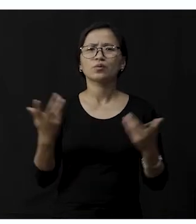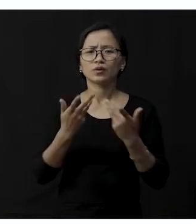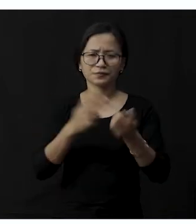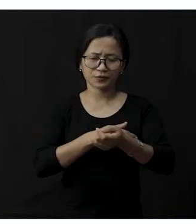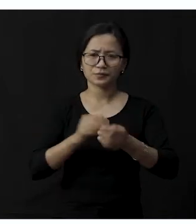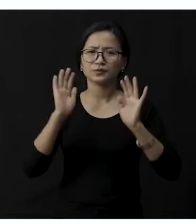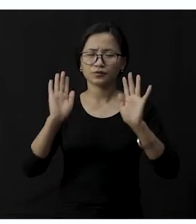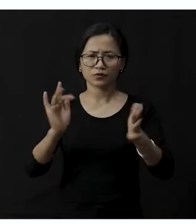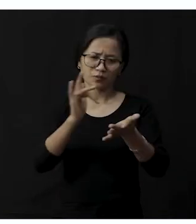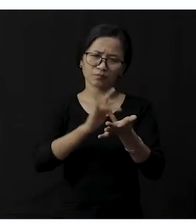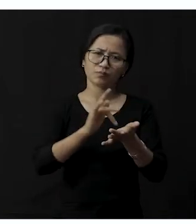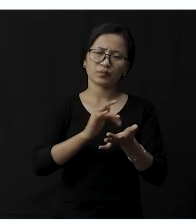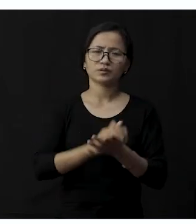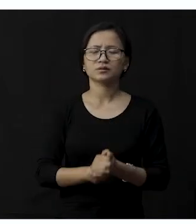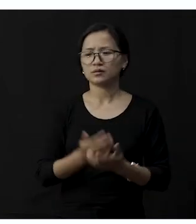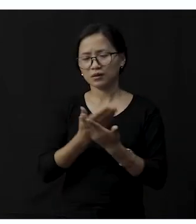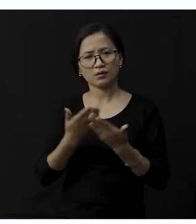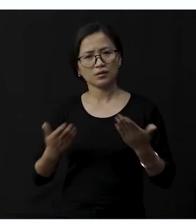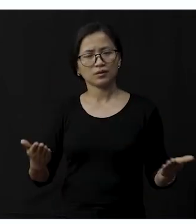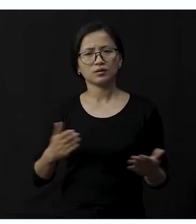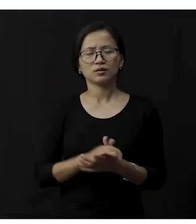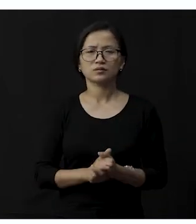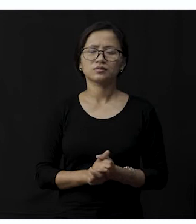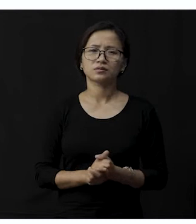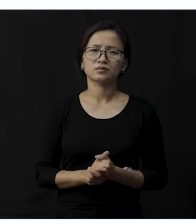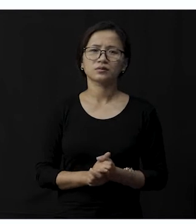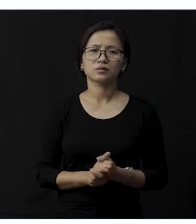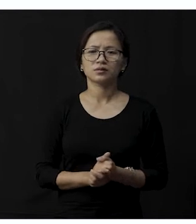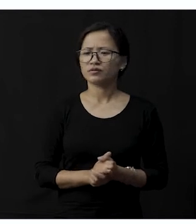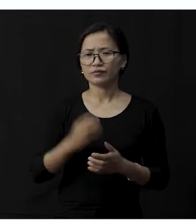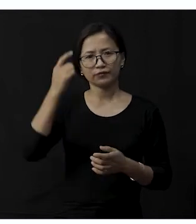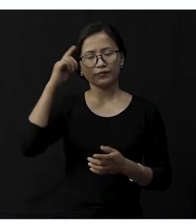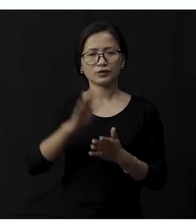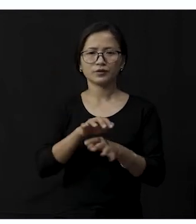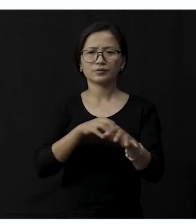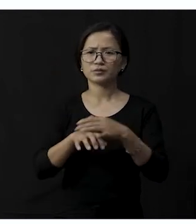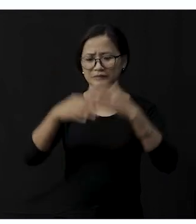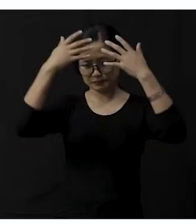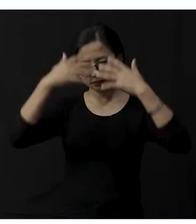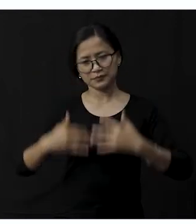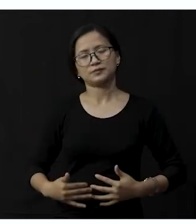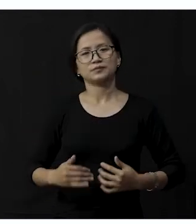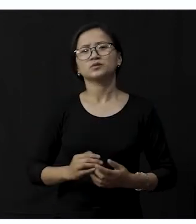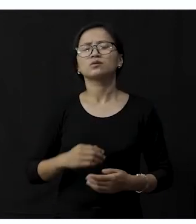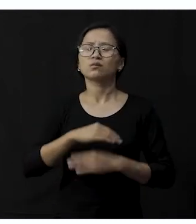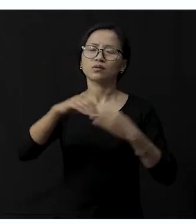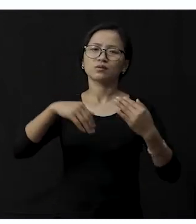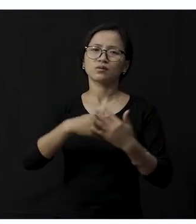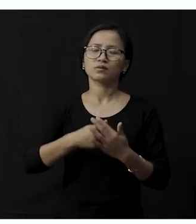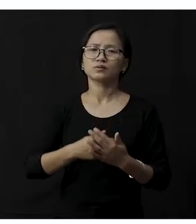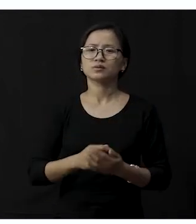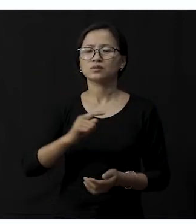a place, for a thing, for an animal and for a human. So all of these are